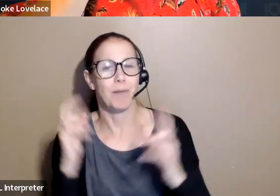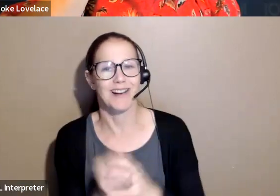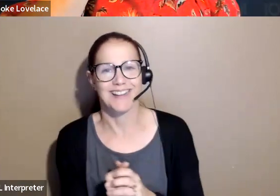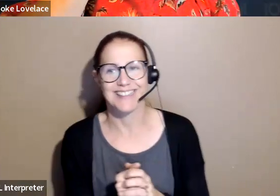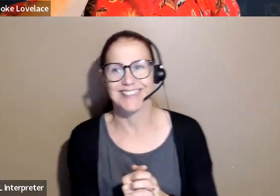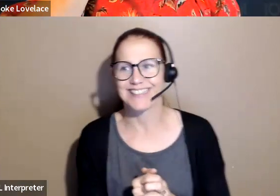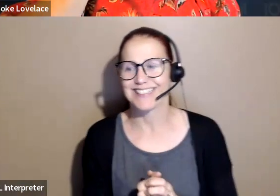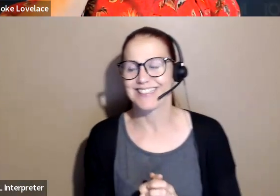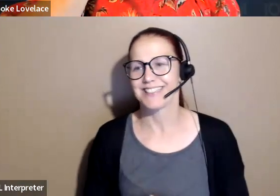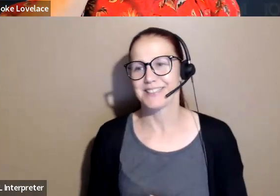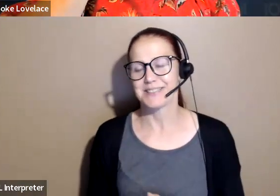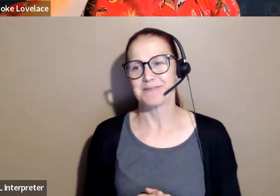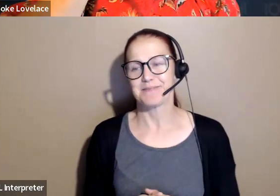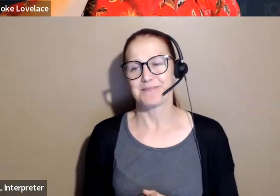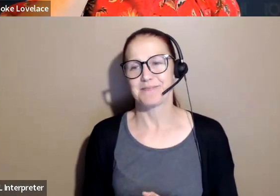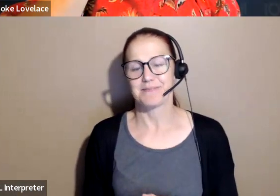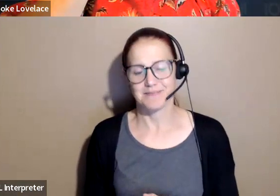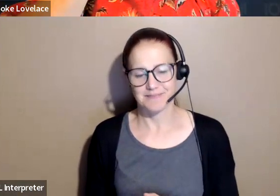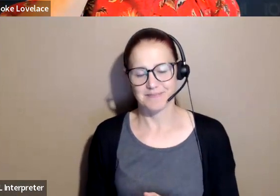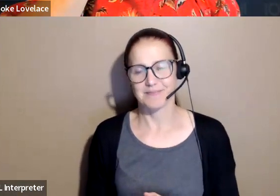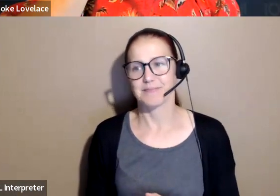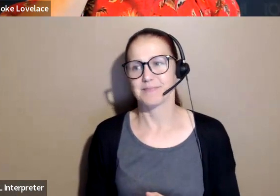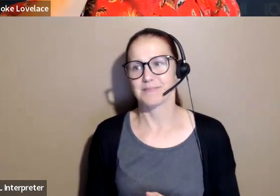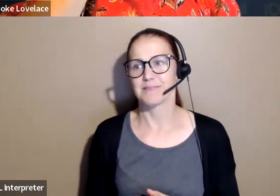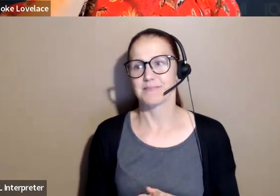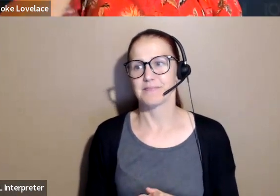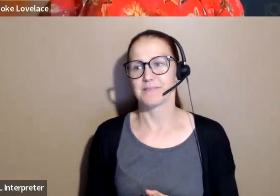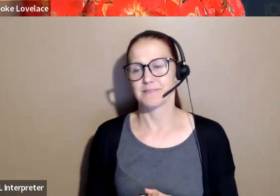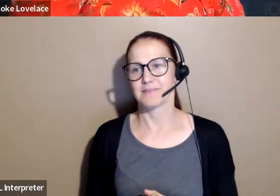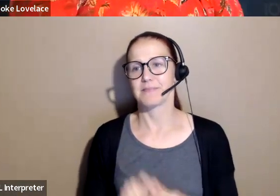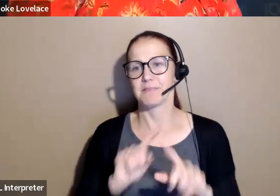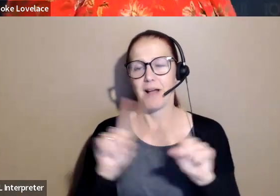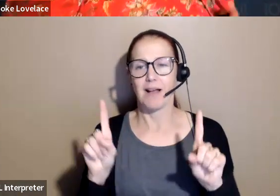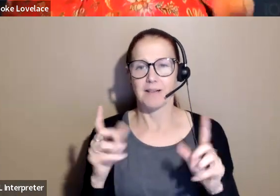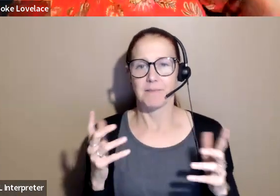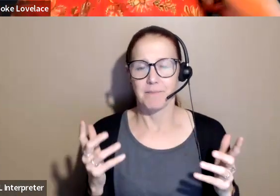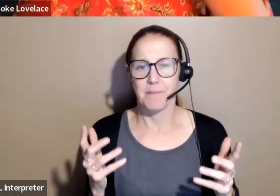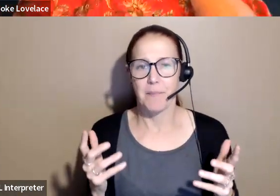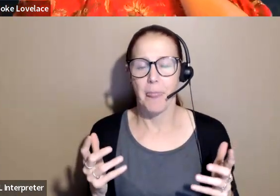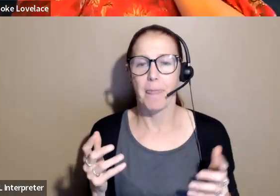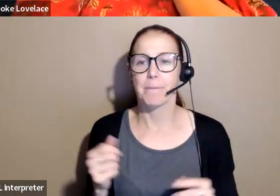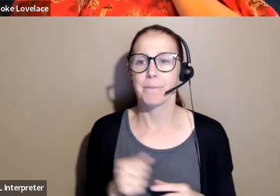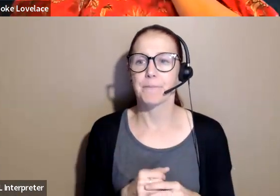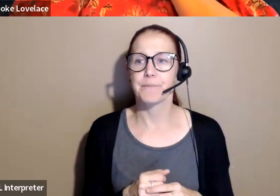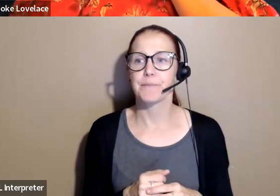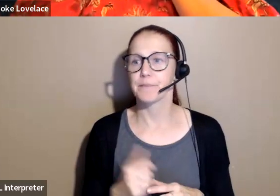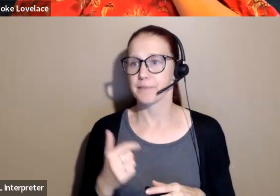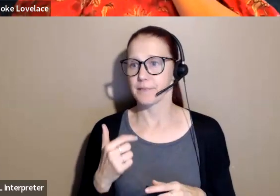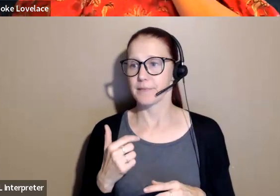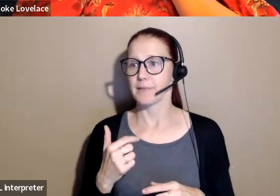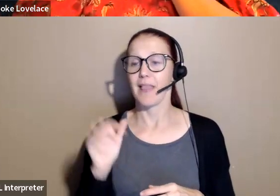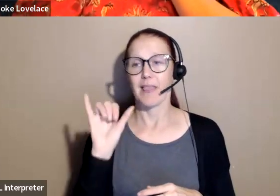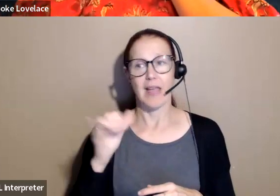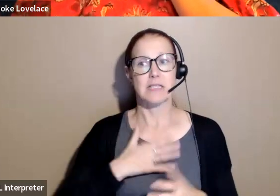didn't, well, then I got more problems. But yeah, that's my main story I've